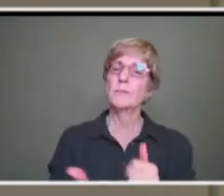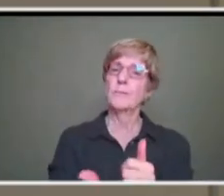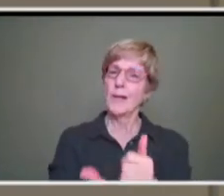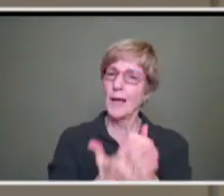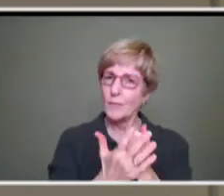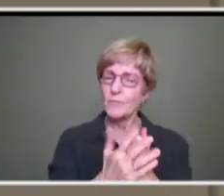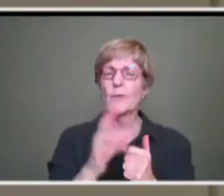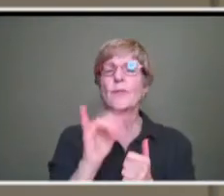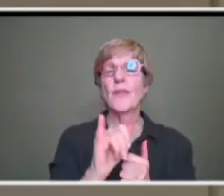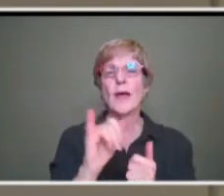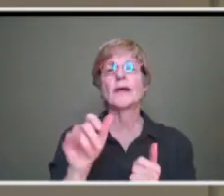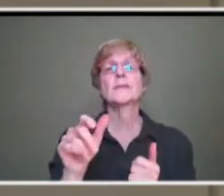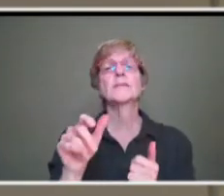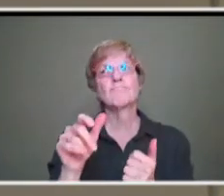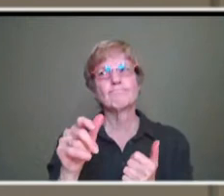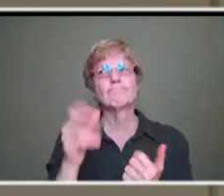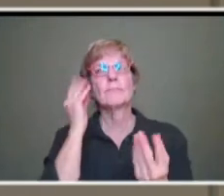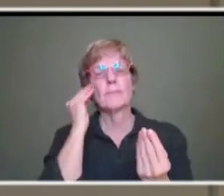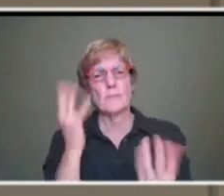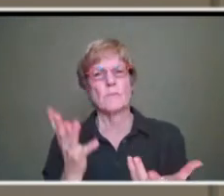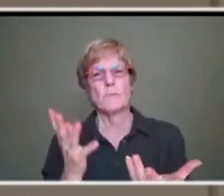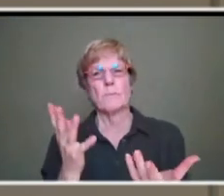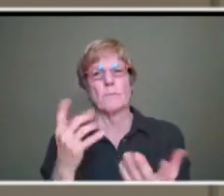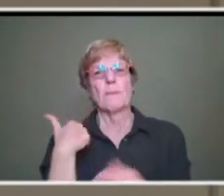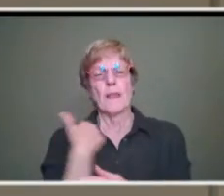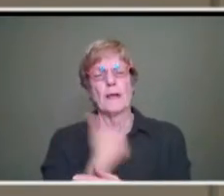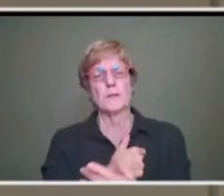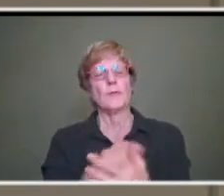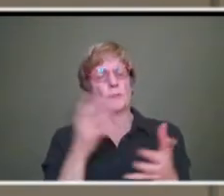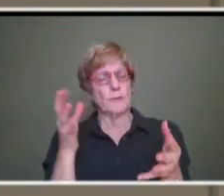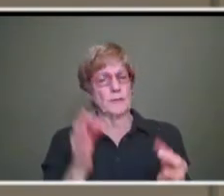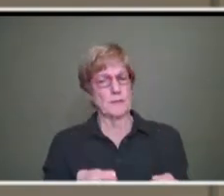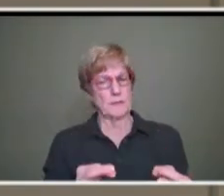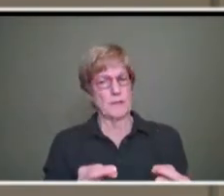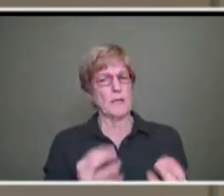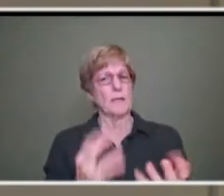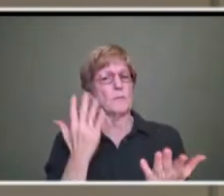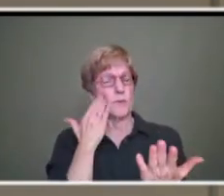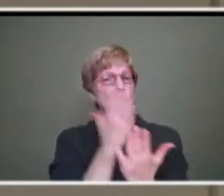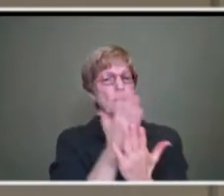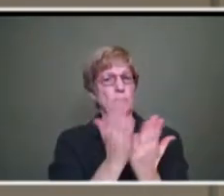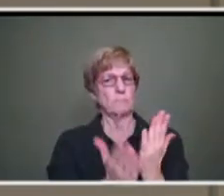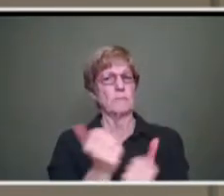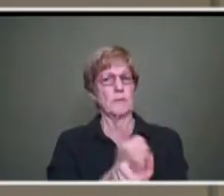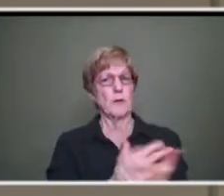get that additional information so that we're making a decision with all the information available